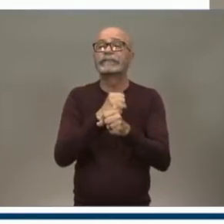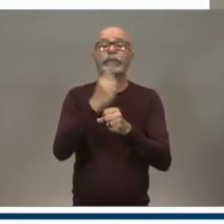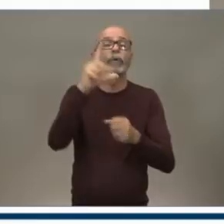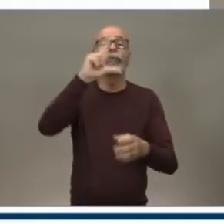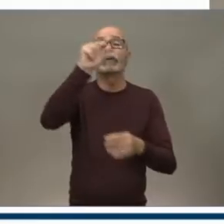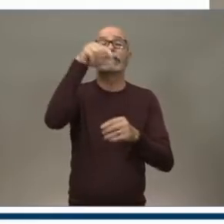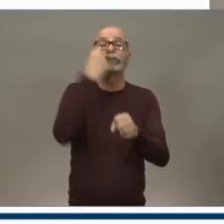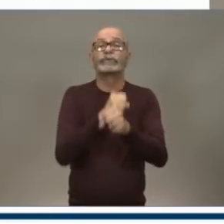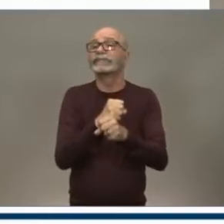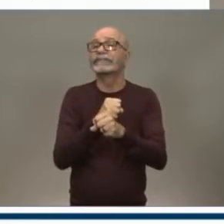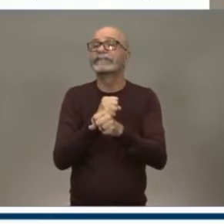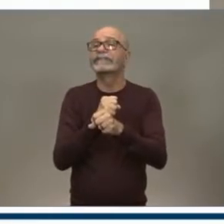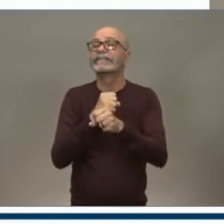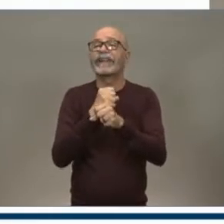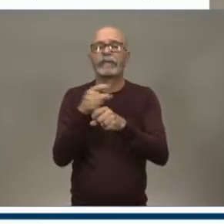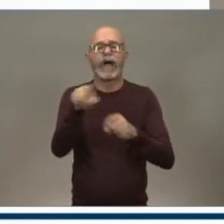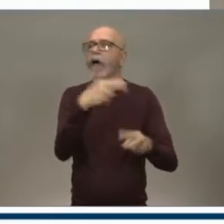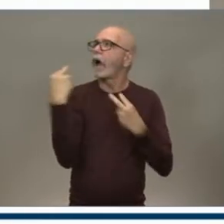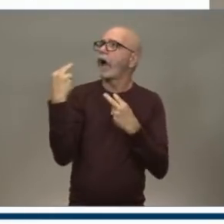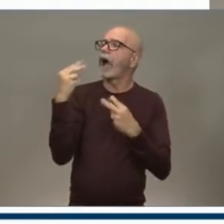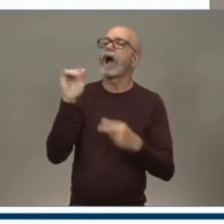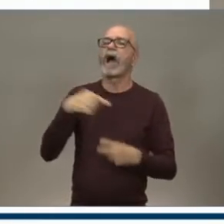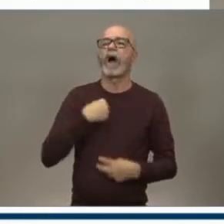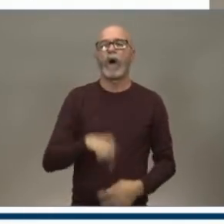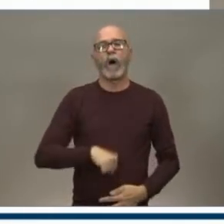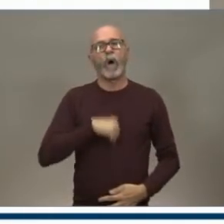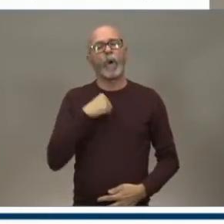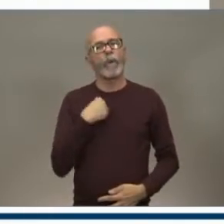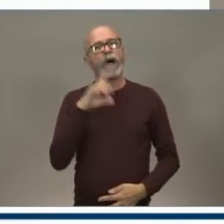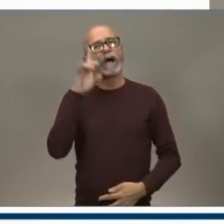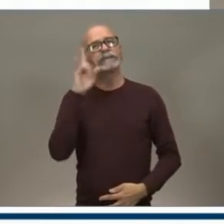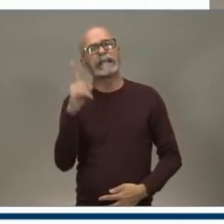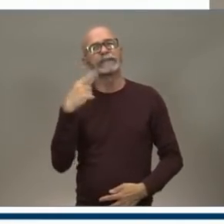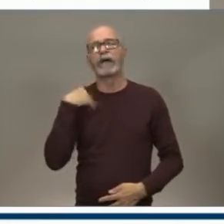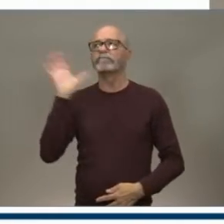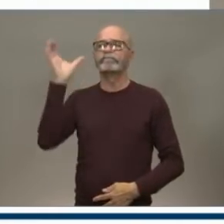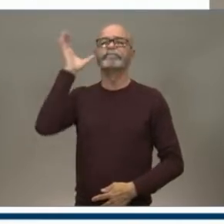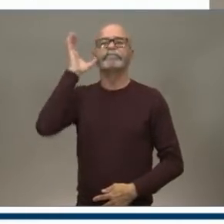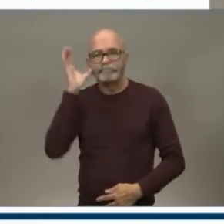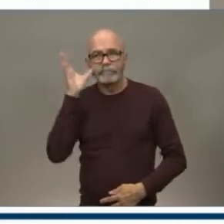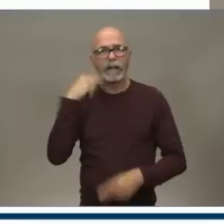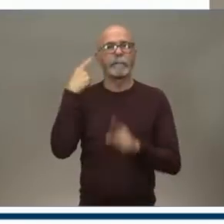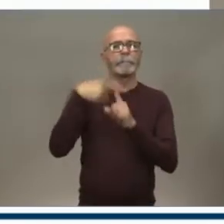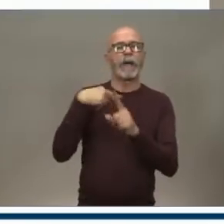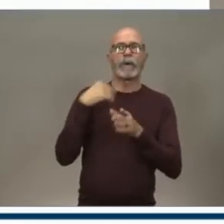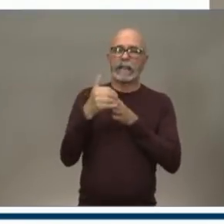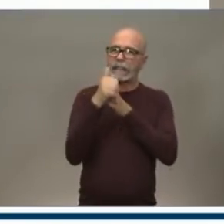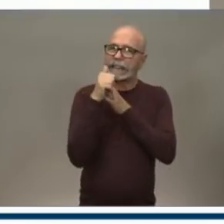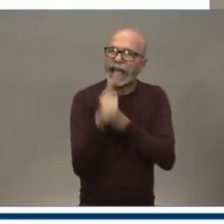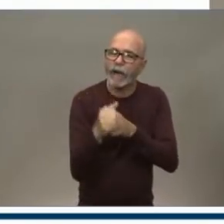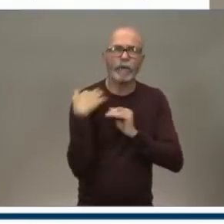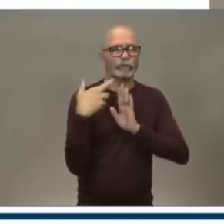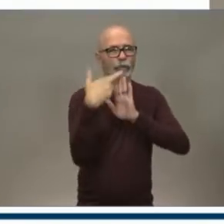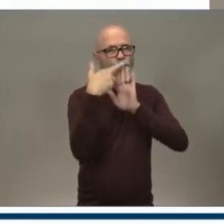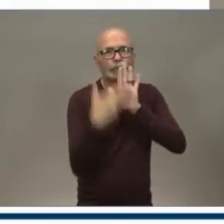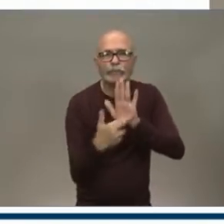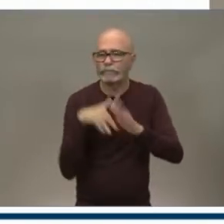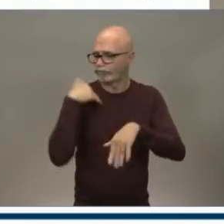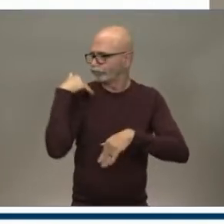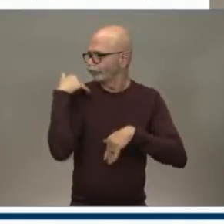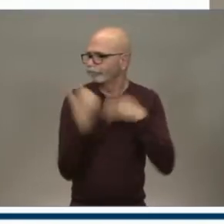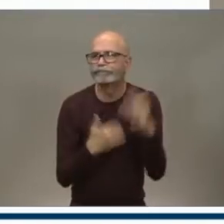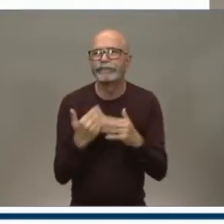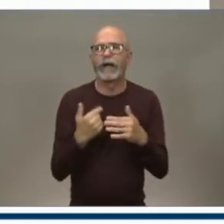that you contributed, that you got it right and you did your part, that you were actually willing to give something up in being a COVID